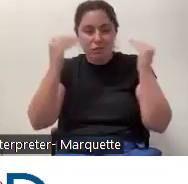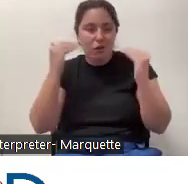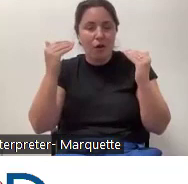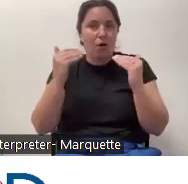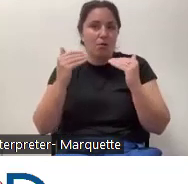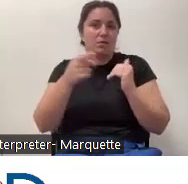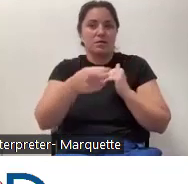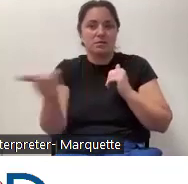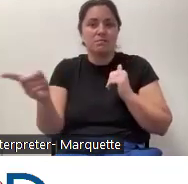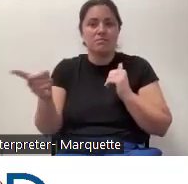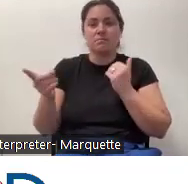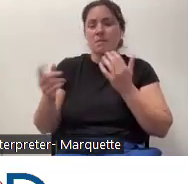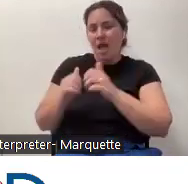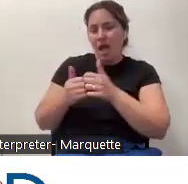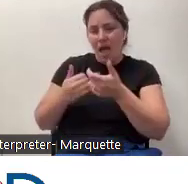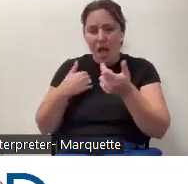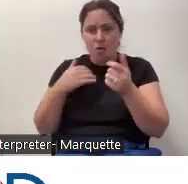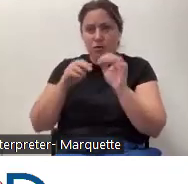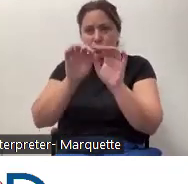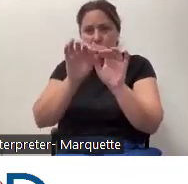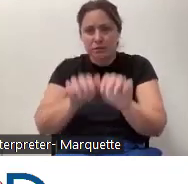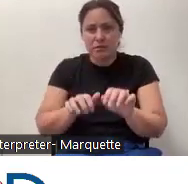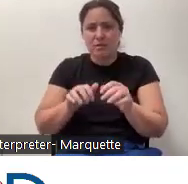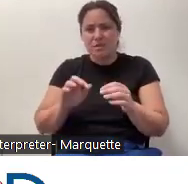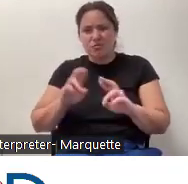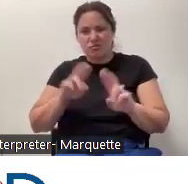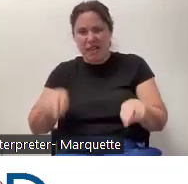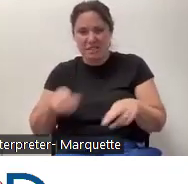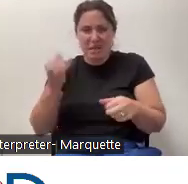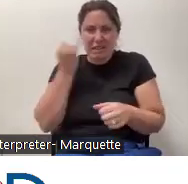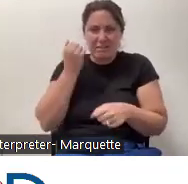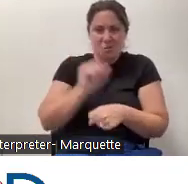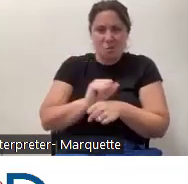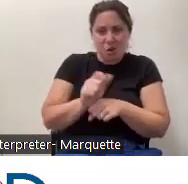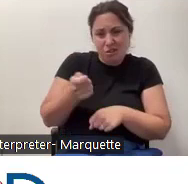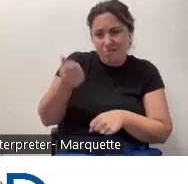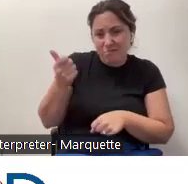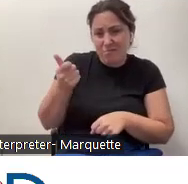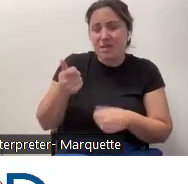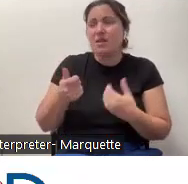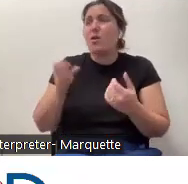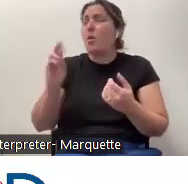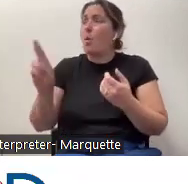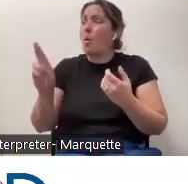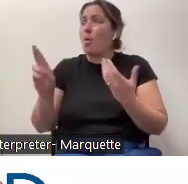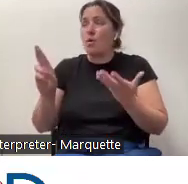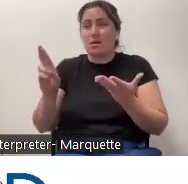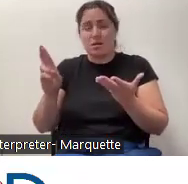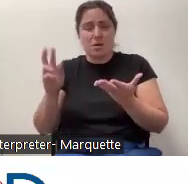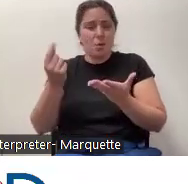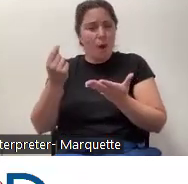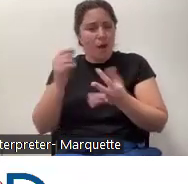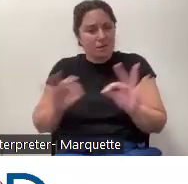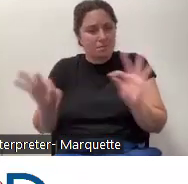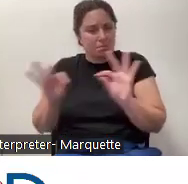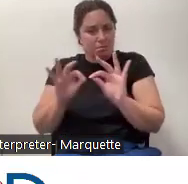to maybe put together a resume when you don't really have much work experience. What are some of those core things to think about when getting to